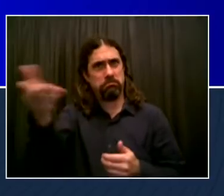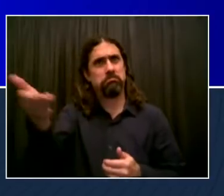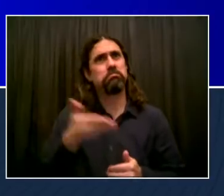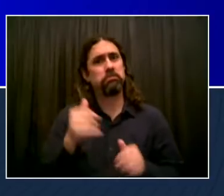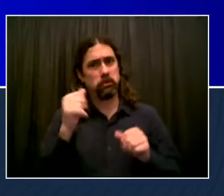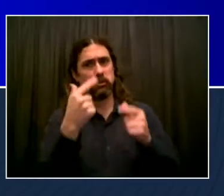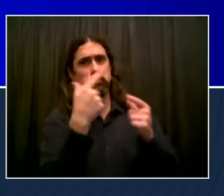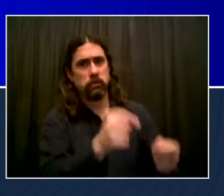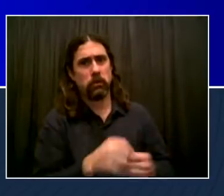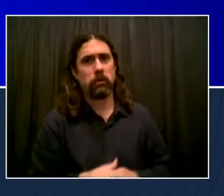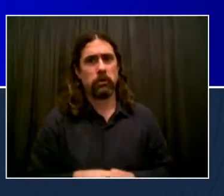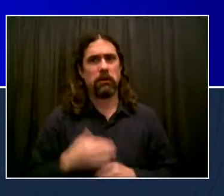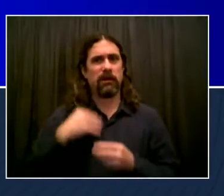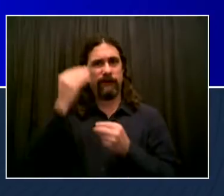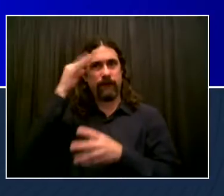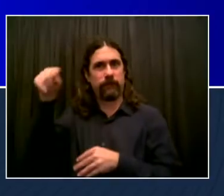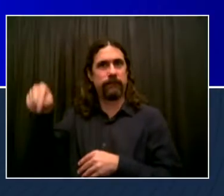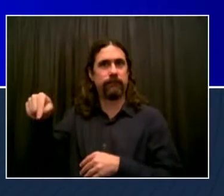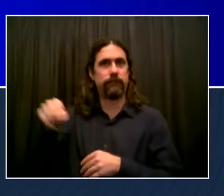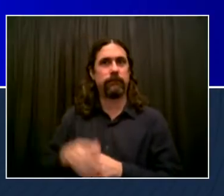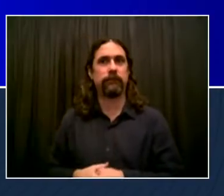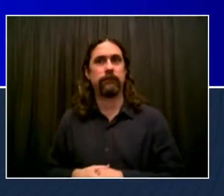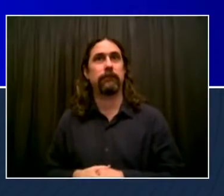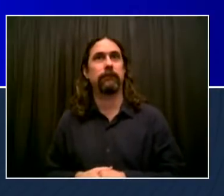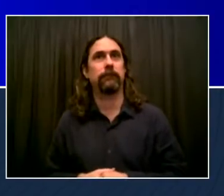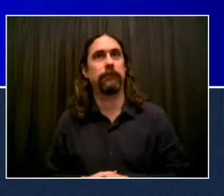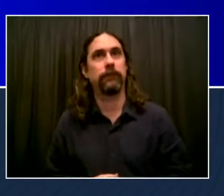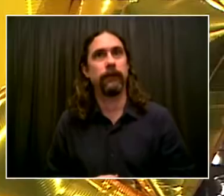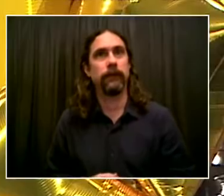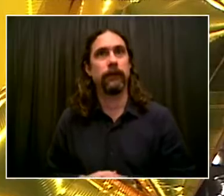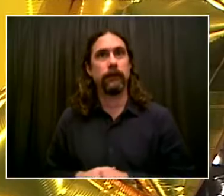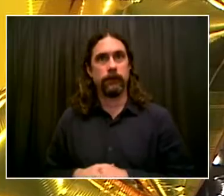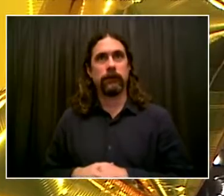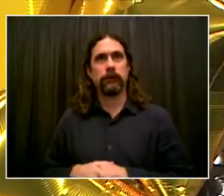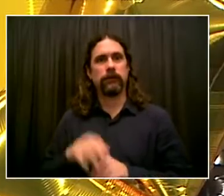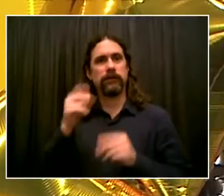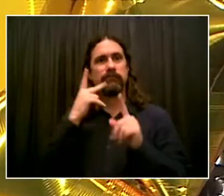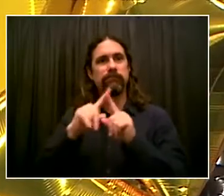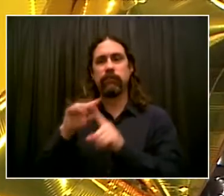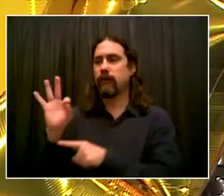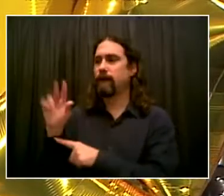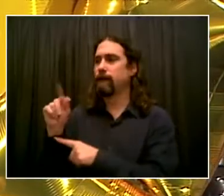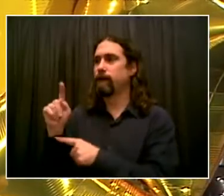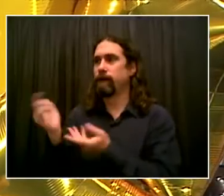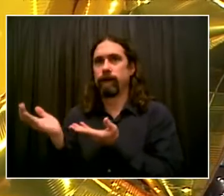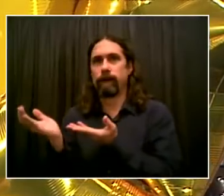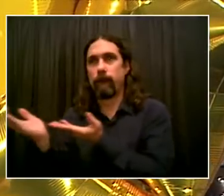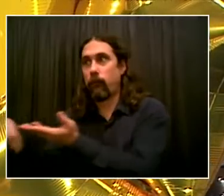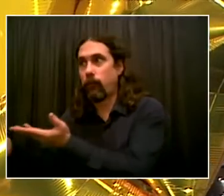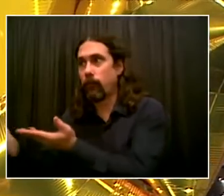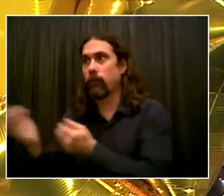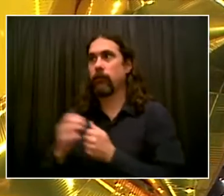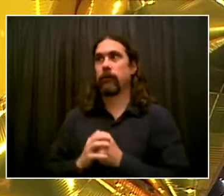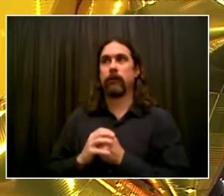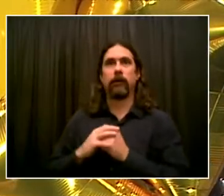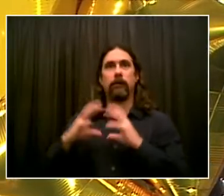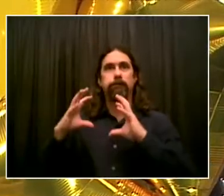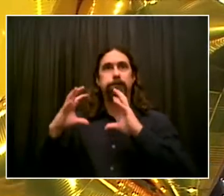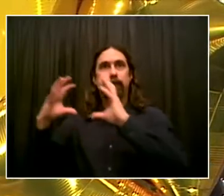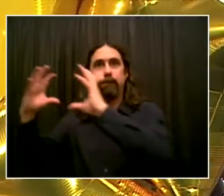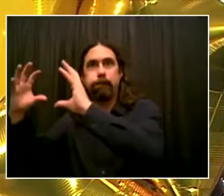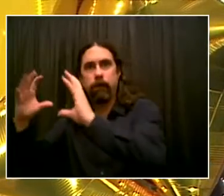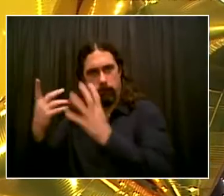Patrol, among other greats. And the balloons display will be, actually